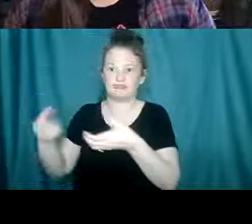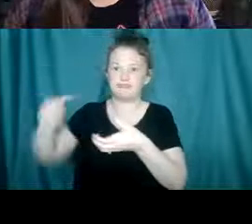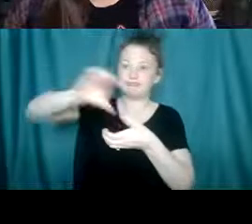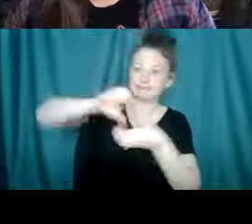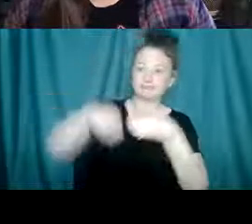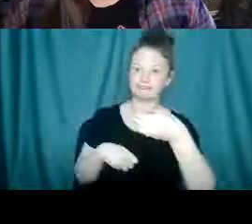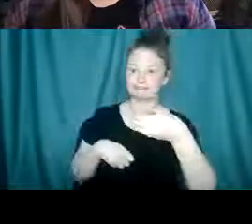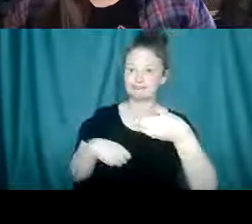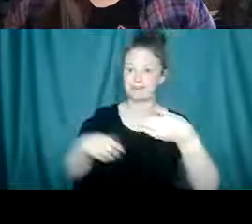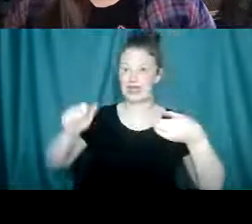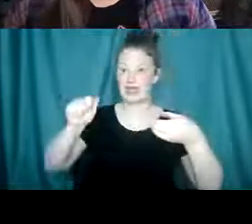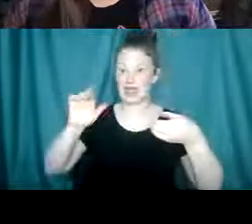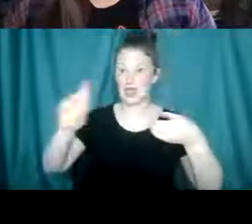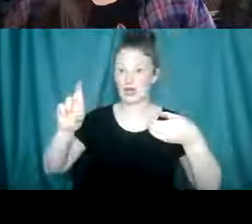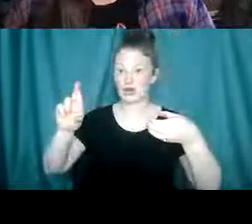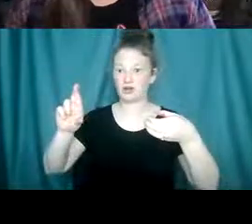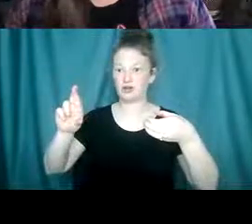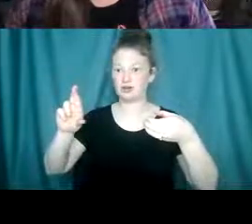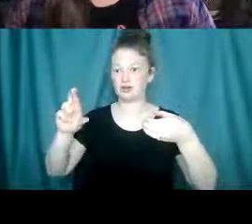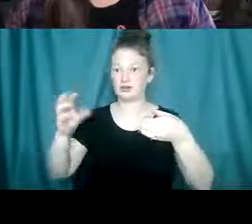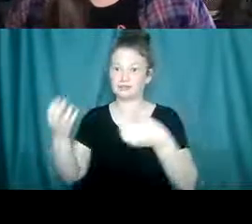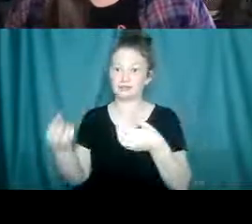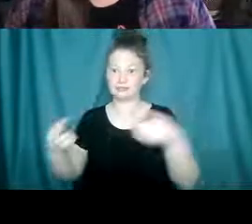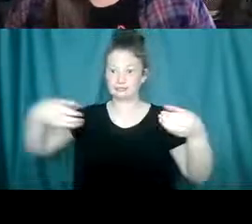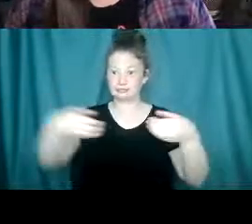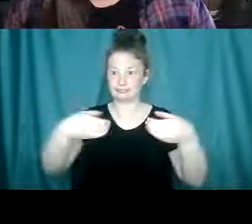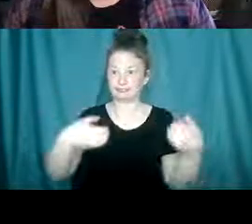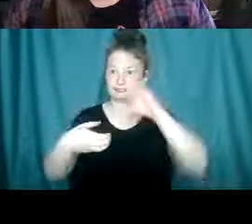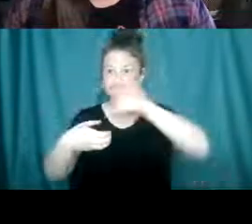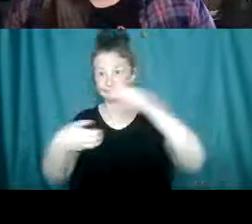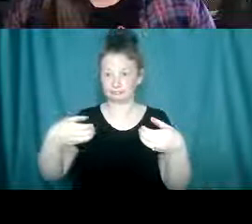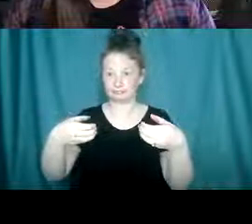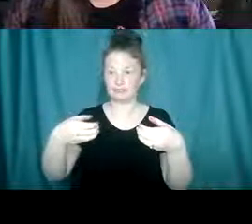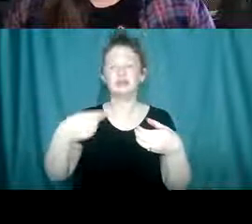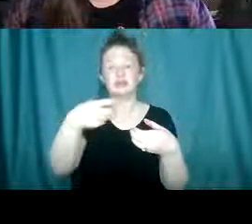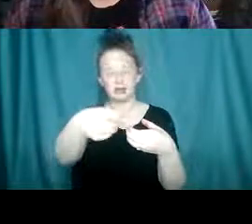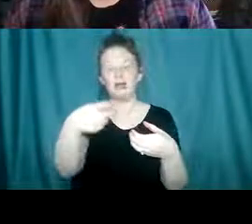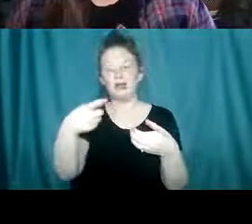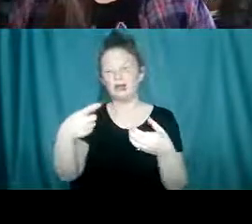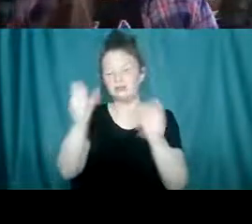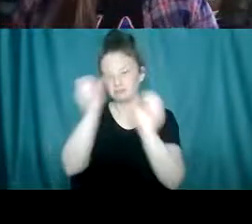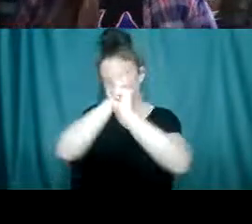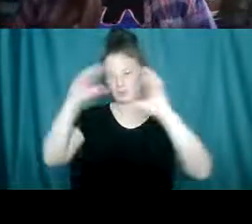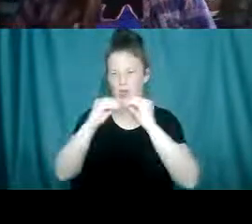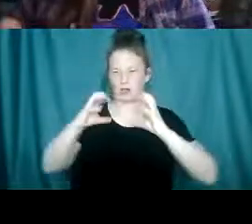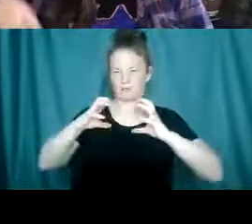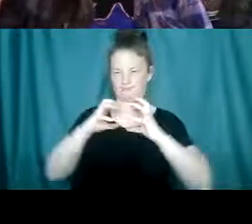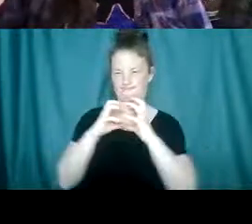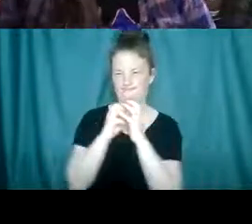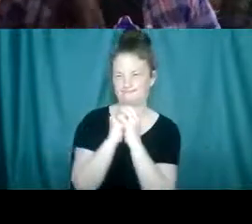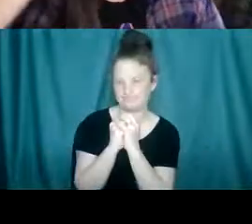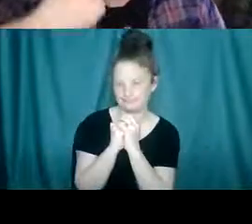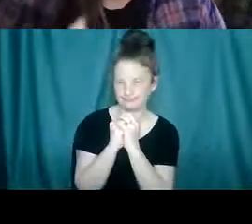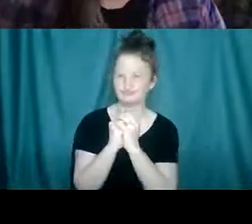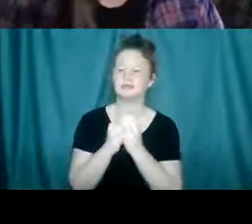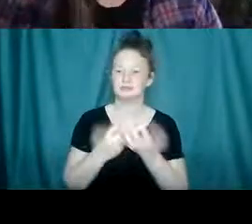much carbon dioxide molecule you can put in a jar, this is a lot more concentrated. Awesome. Okay, cool.